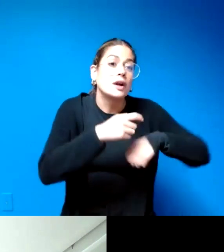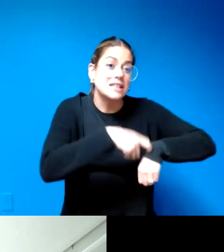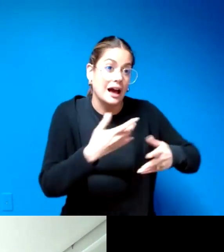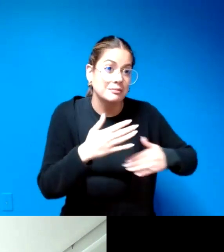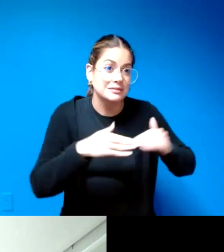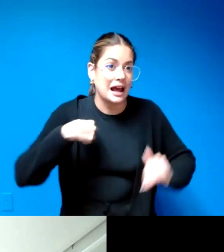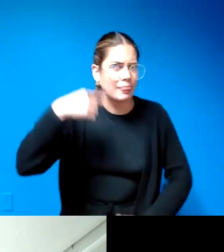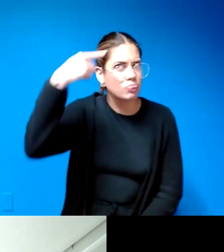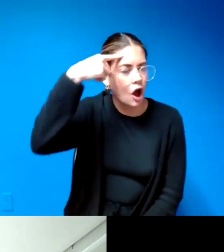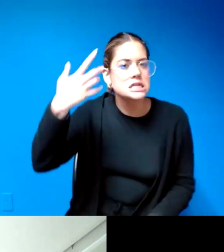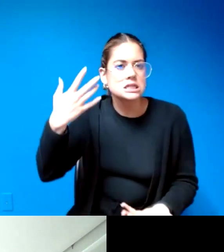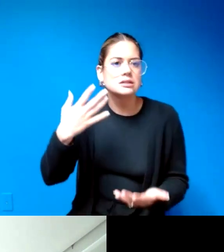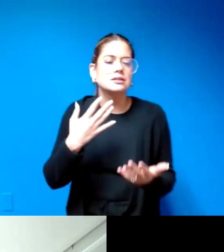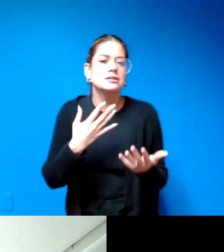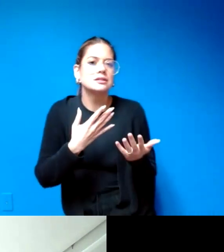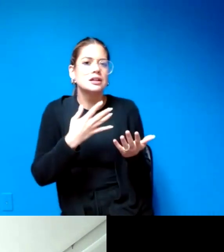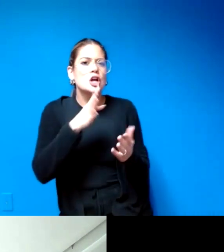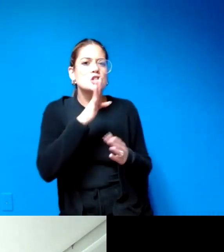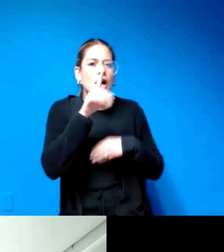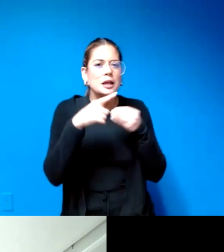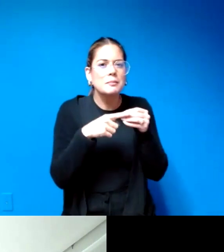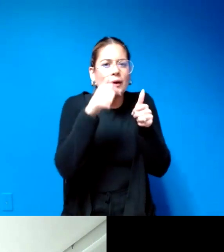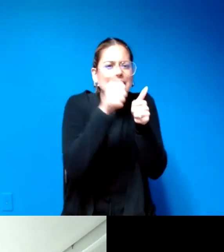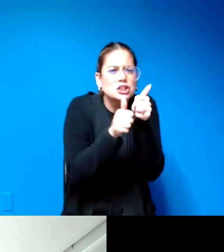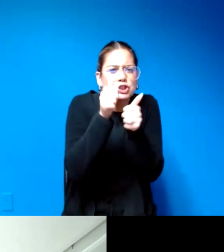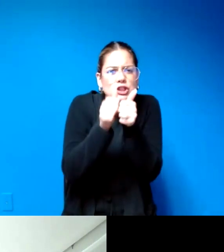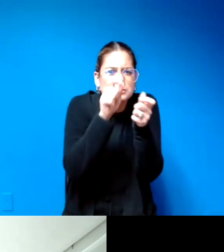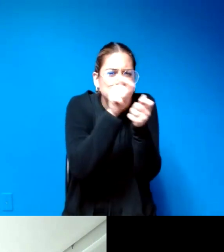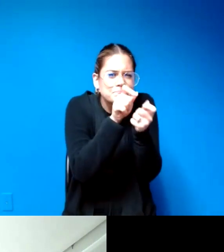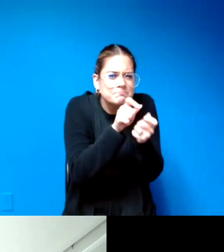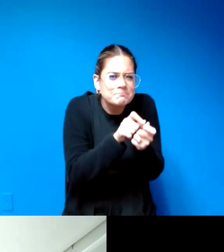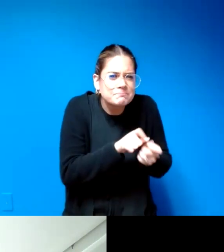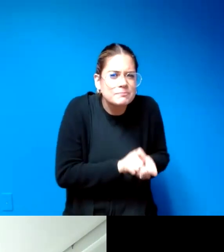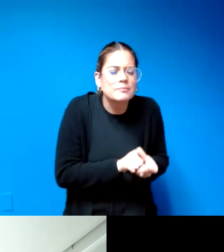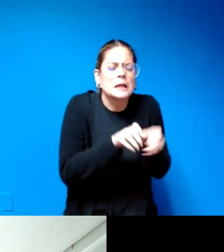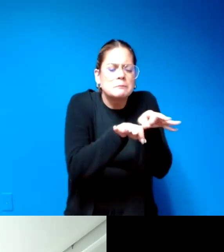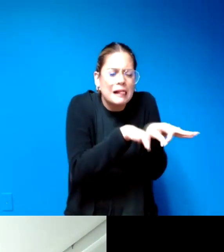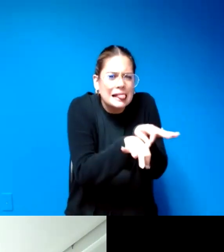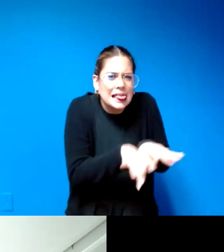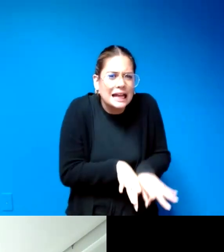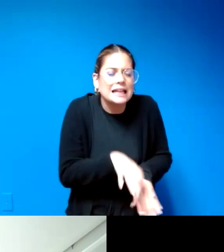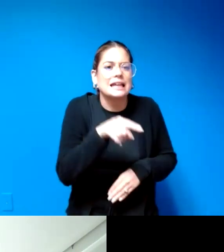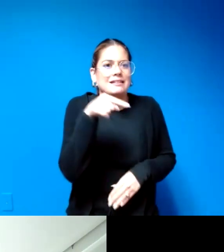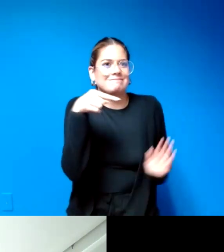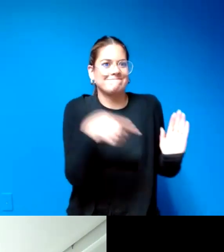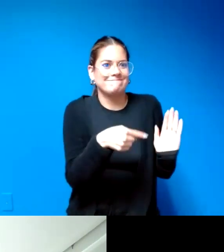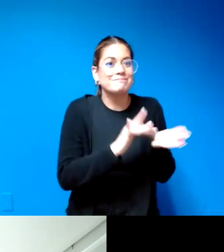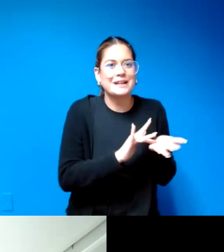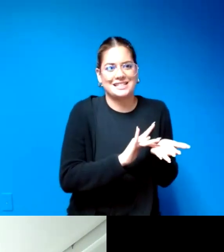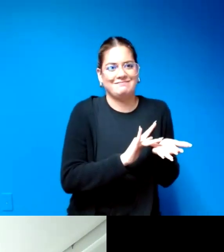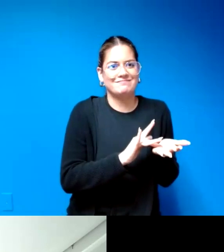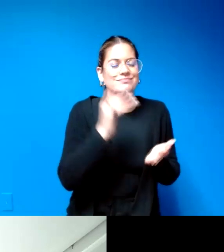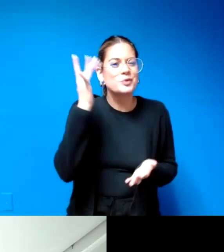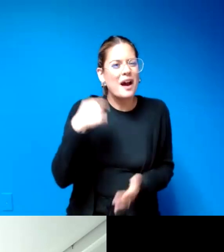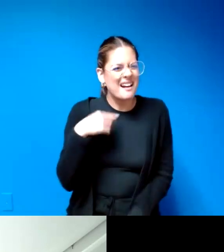thought, talking about every last detail about a medication, like why I'm prescribing it, why it's